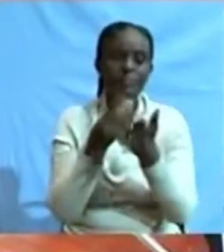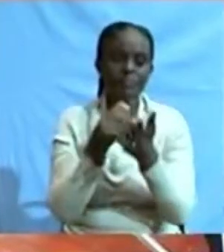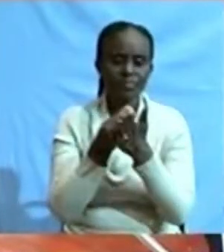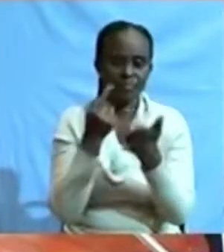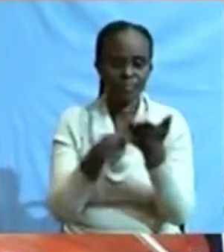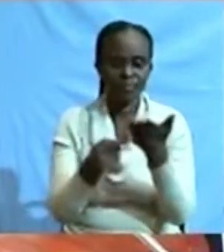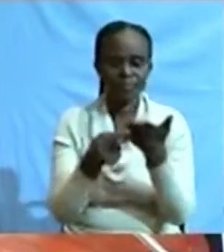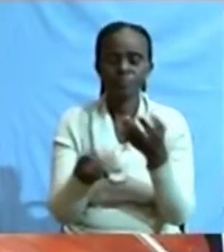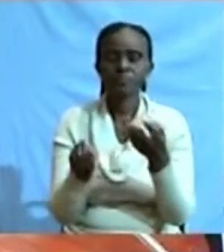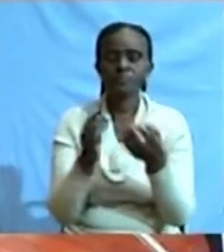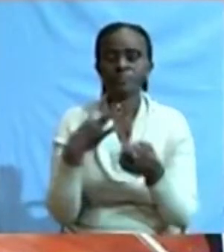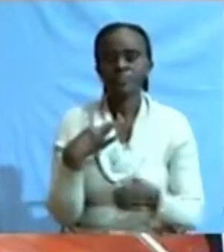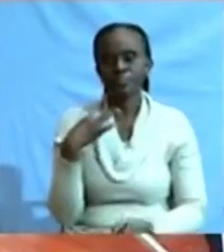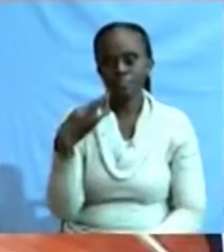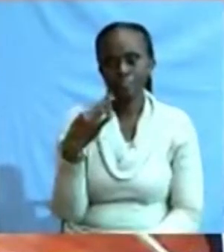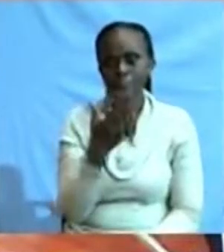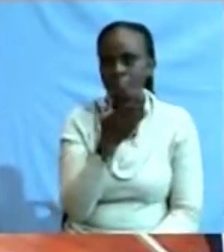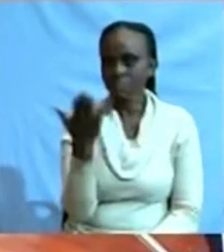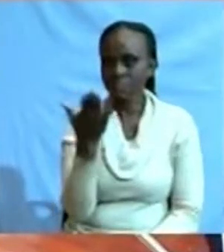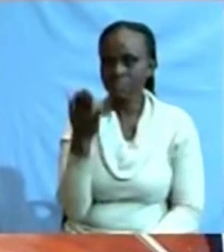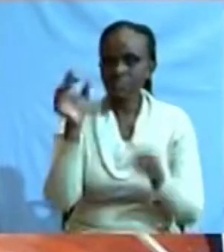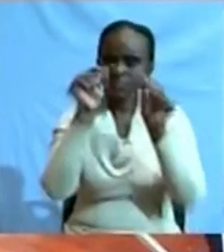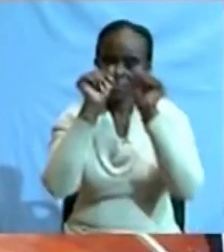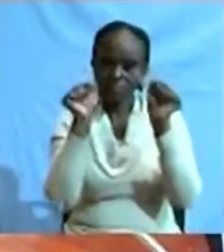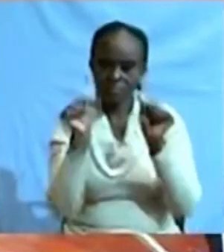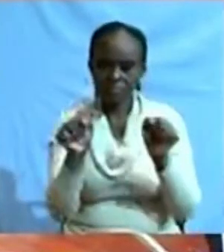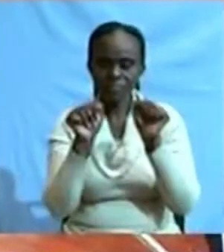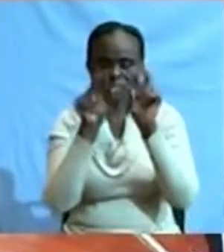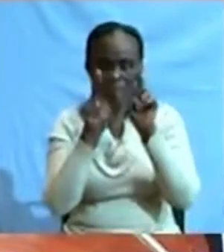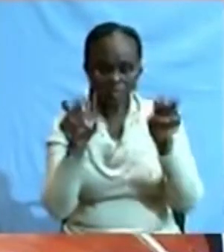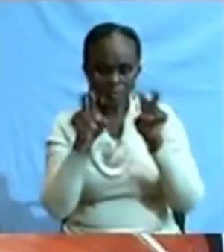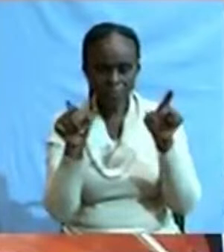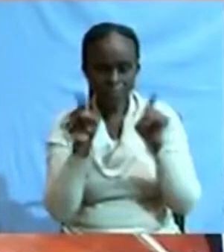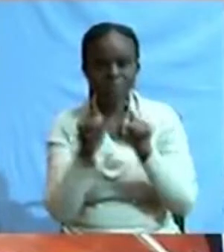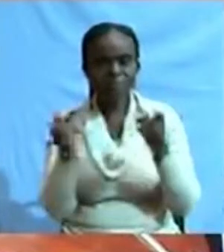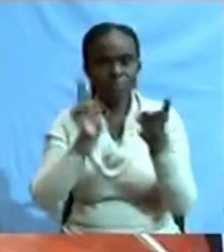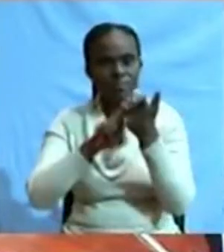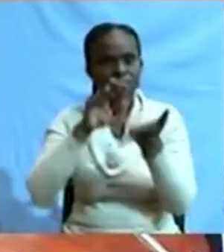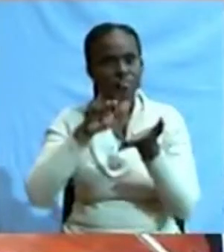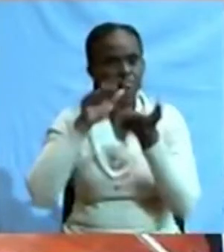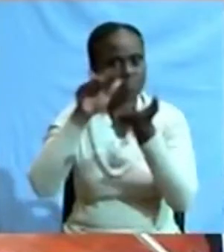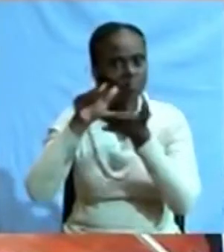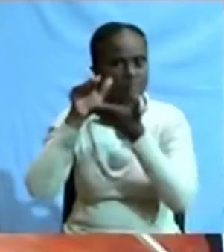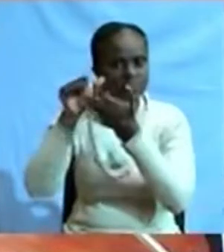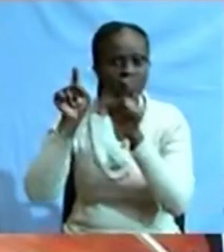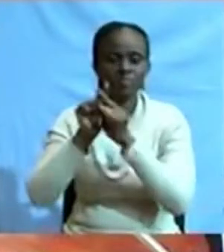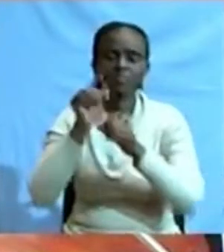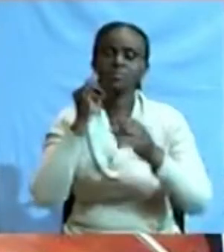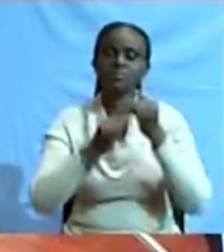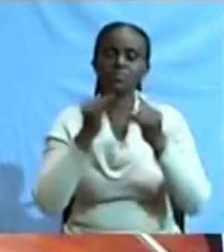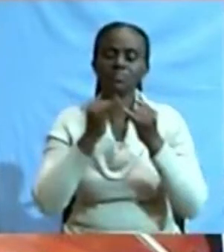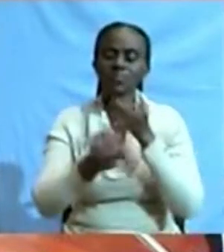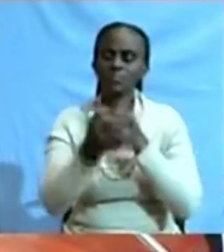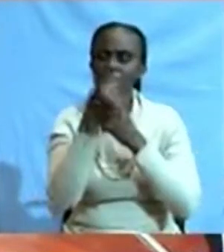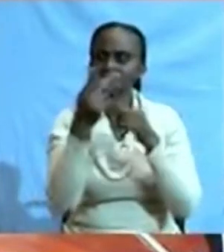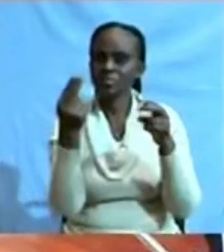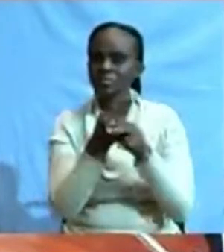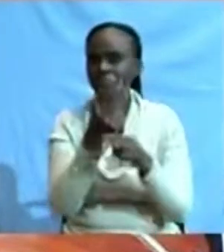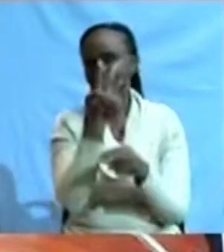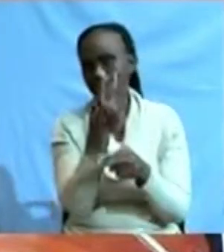that were to be applied on the structure be varied and reallocated to the completion of